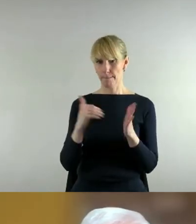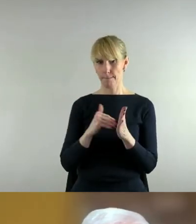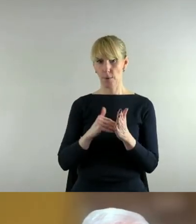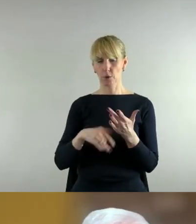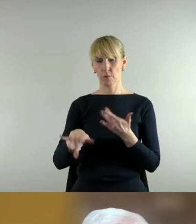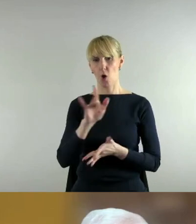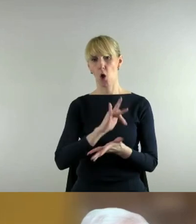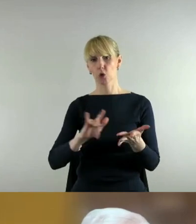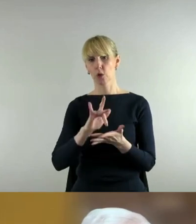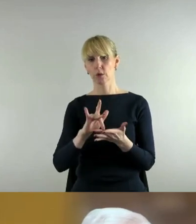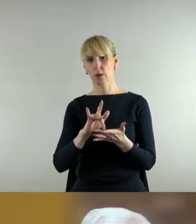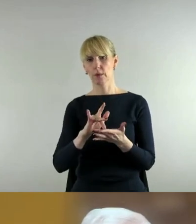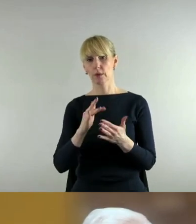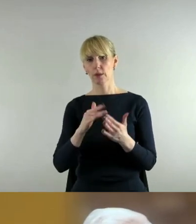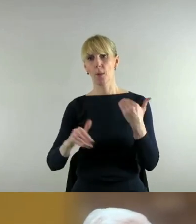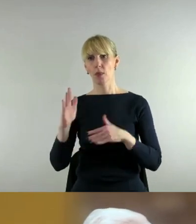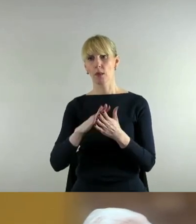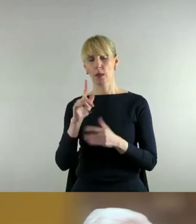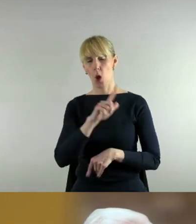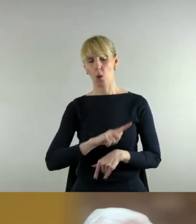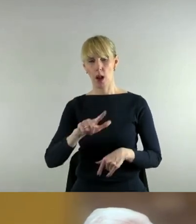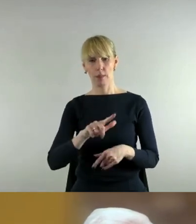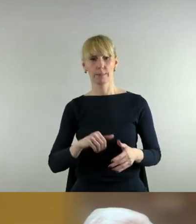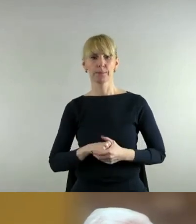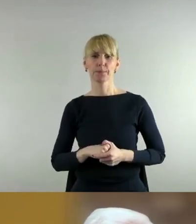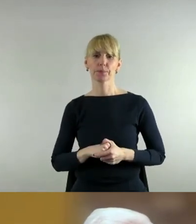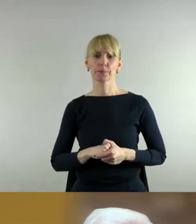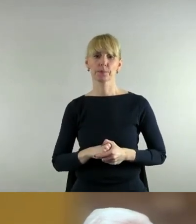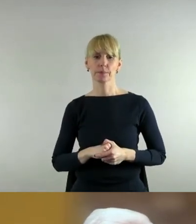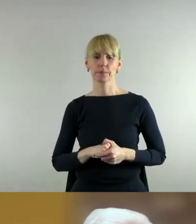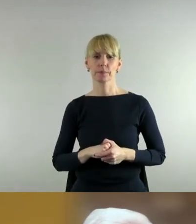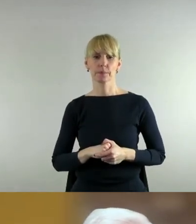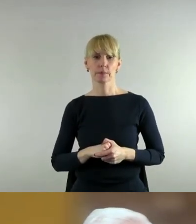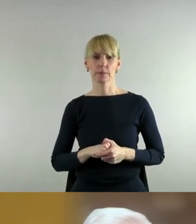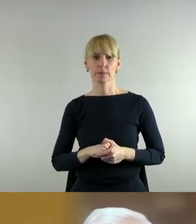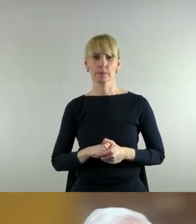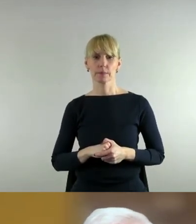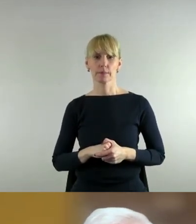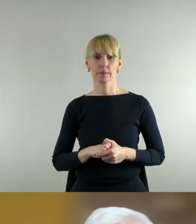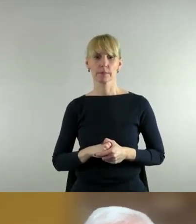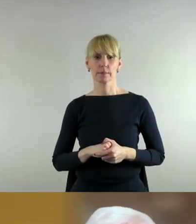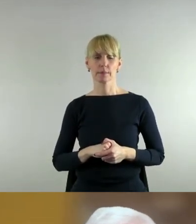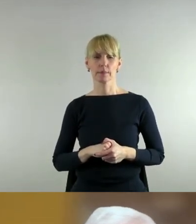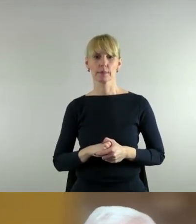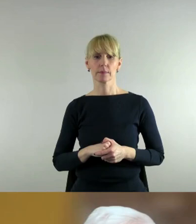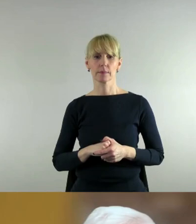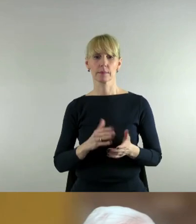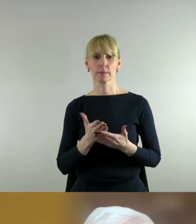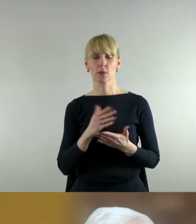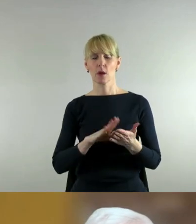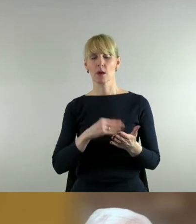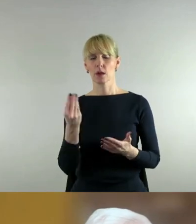of activities is very important in different centers that we have in Poland in different levels, in many